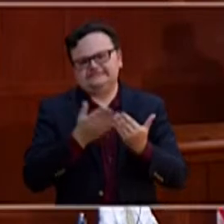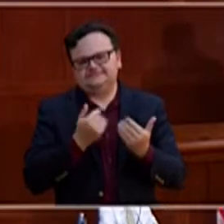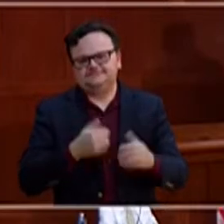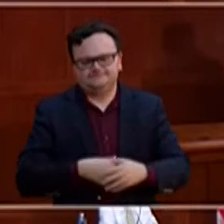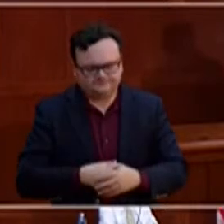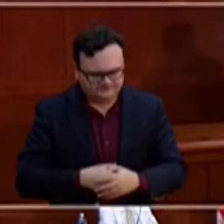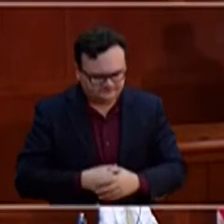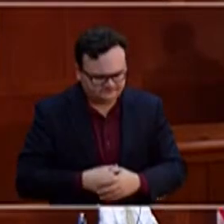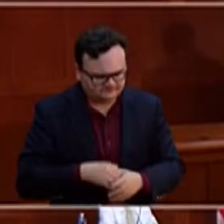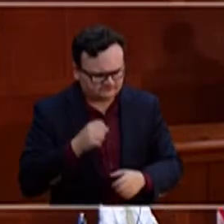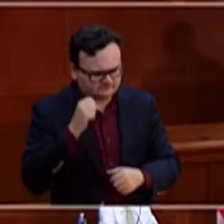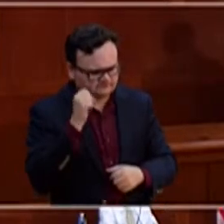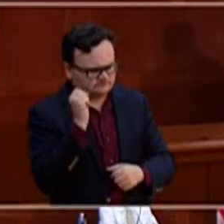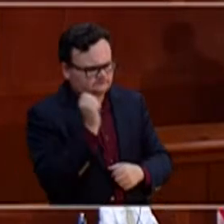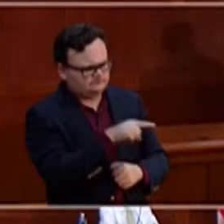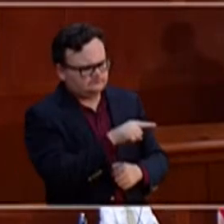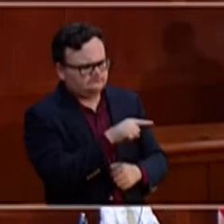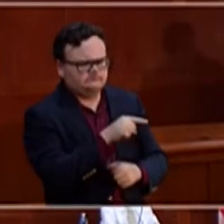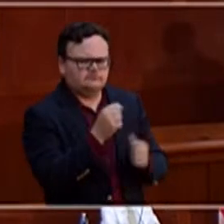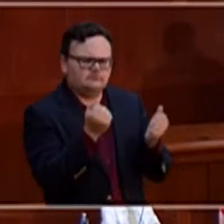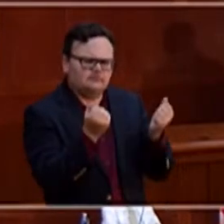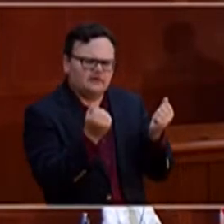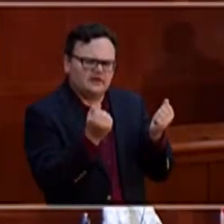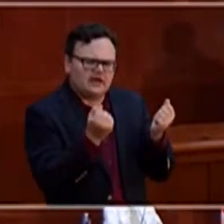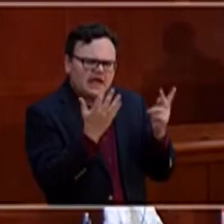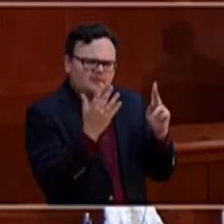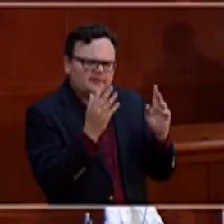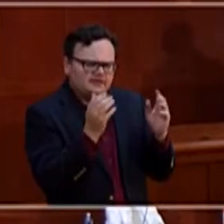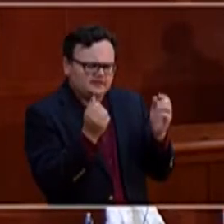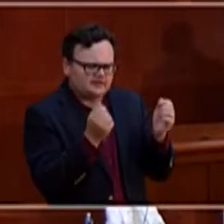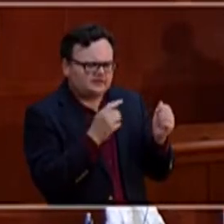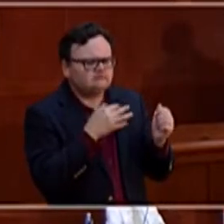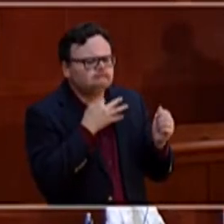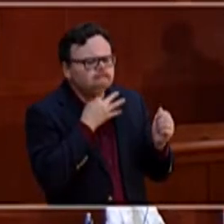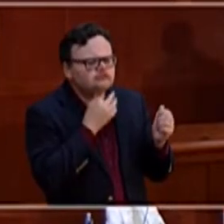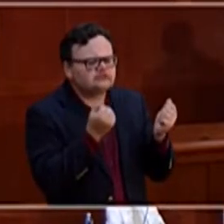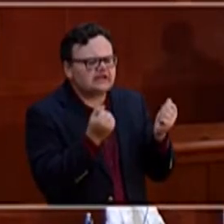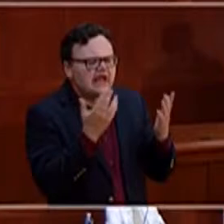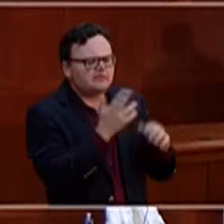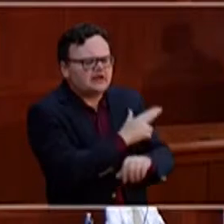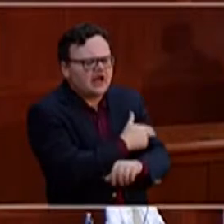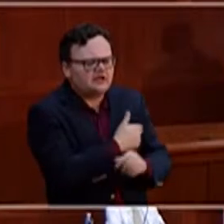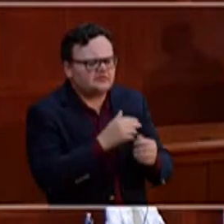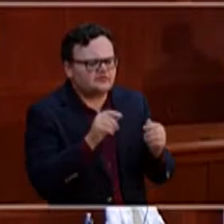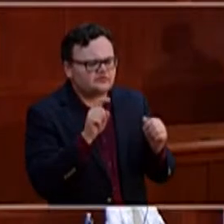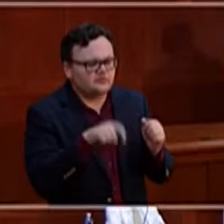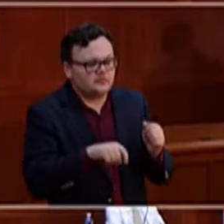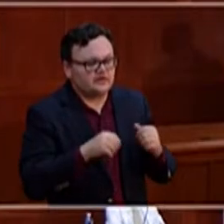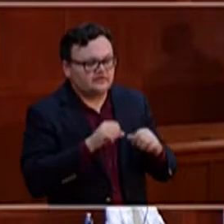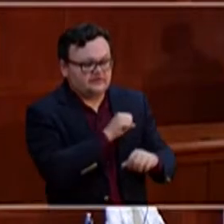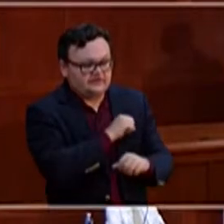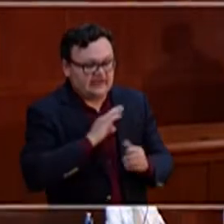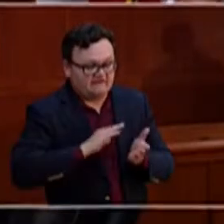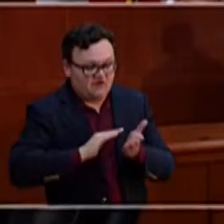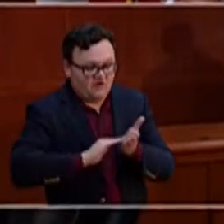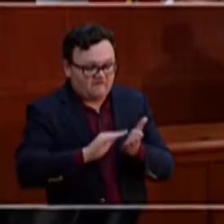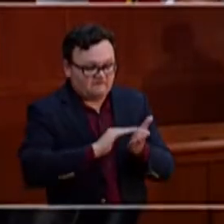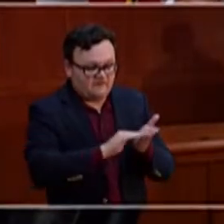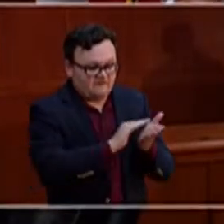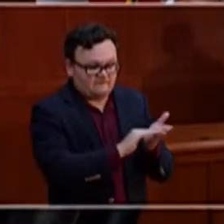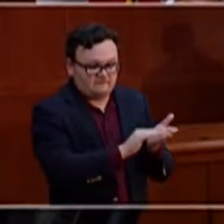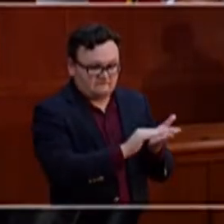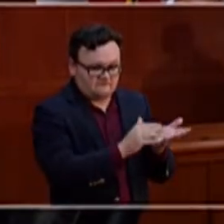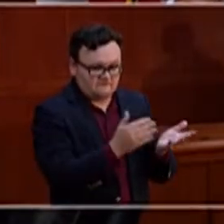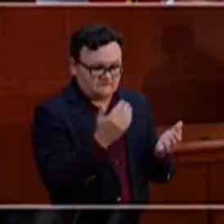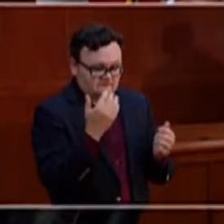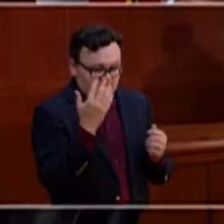members had to lay off staff in March and April because of the lack of business? Sure. So it was definitely regional,